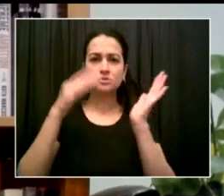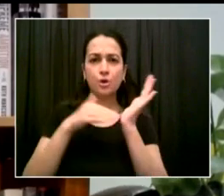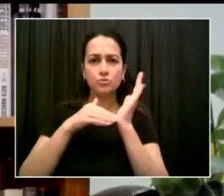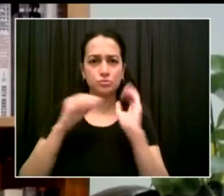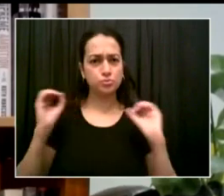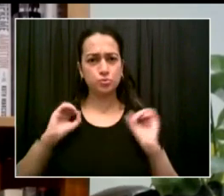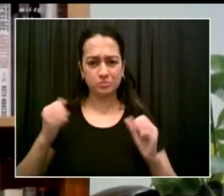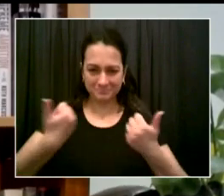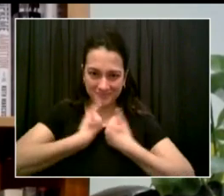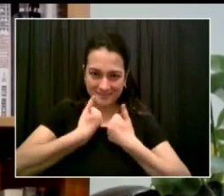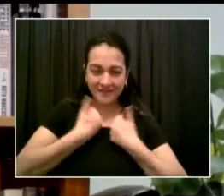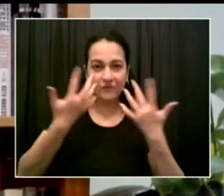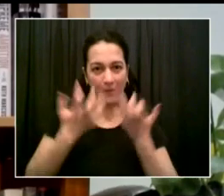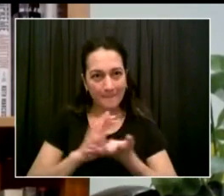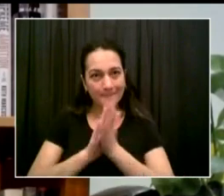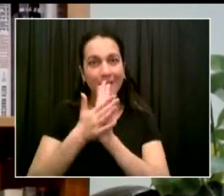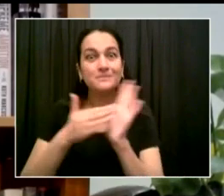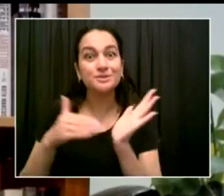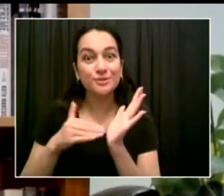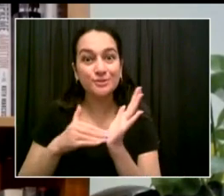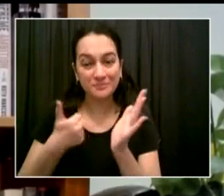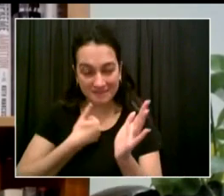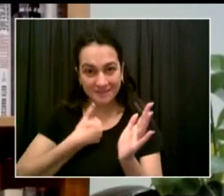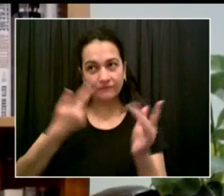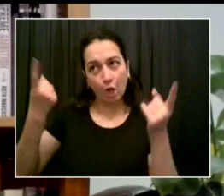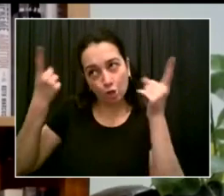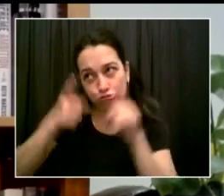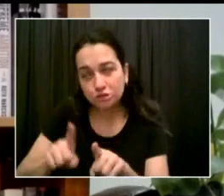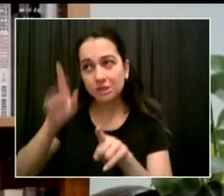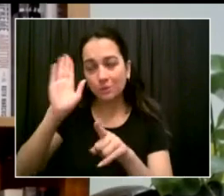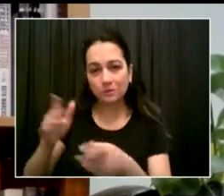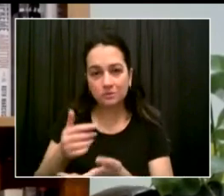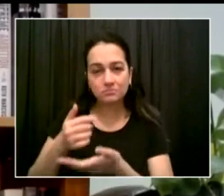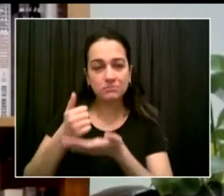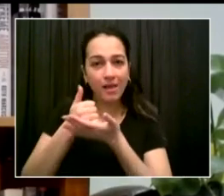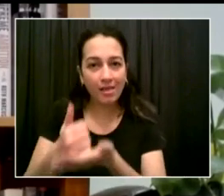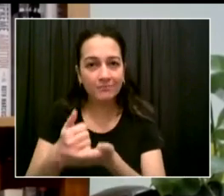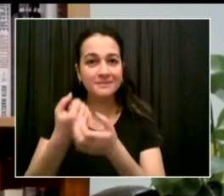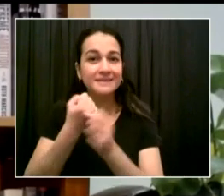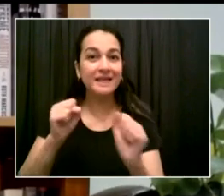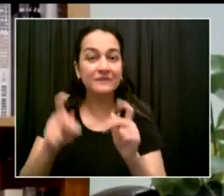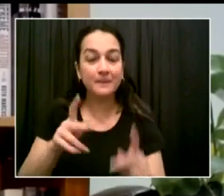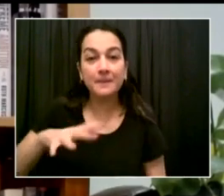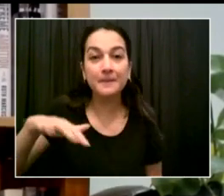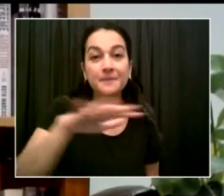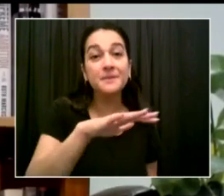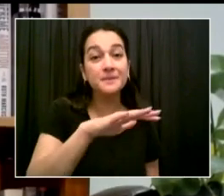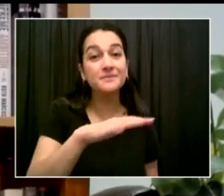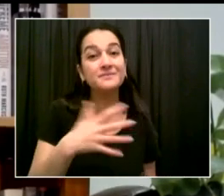health. That's what we all pledge in our oaths, and that is our moral obligation.